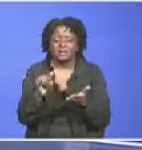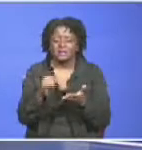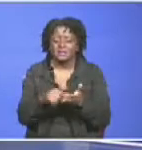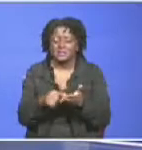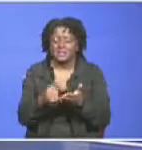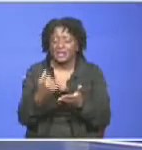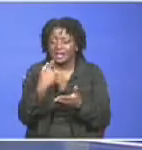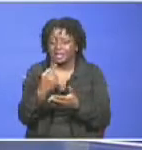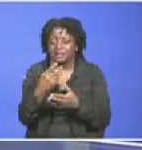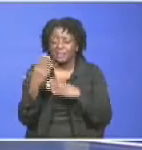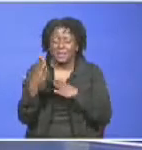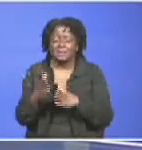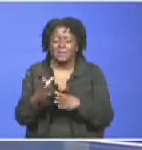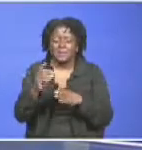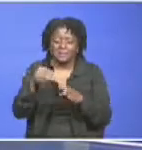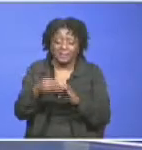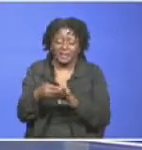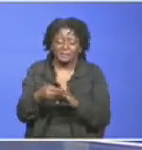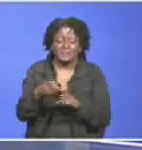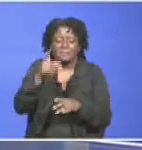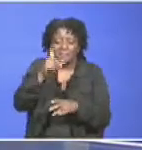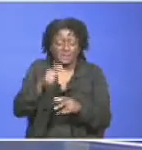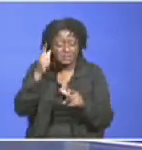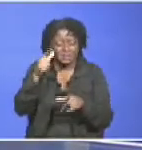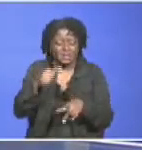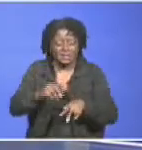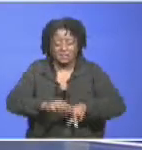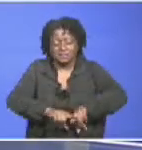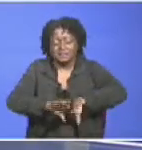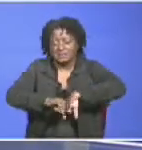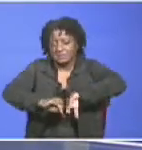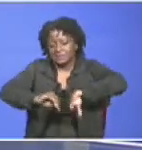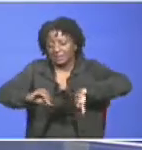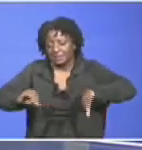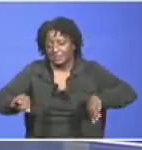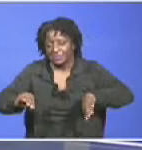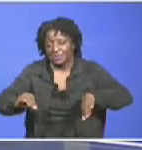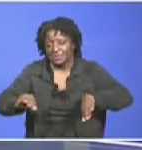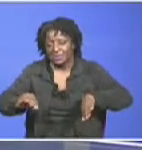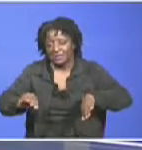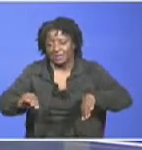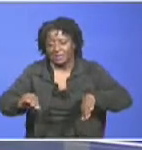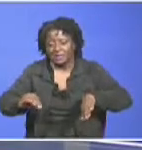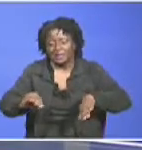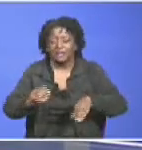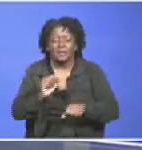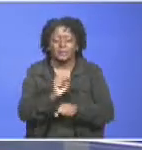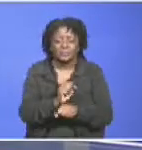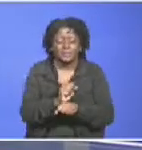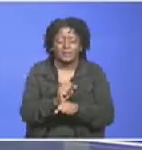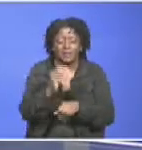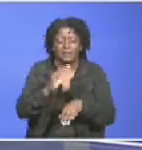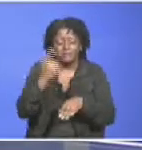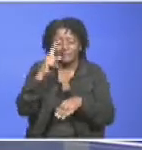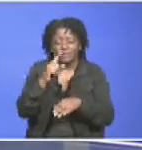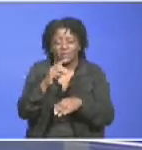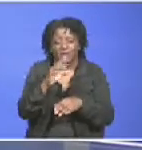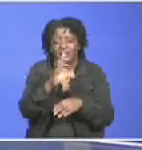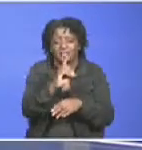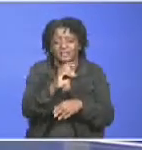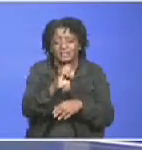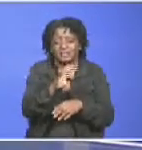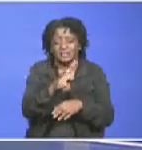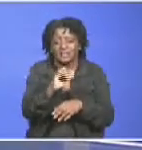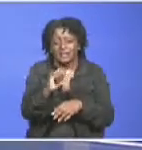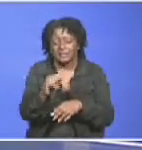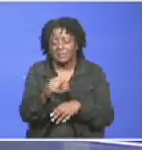look at distinguishing transactions for debit and credit cards, citing that Bahamian businesses are paying the price for transaction fees that